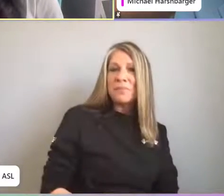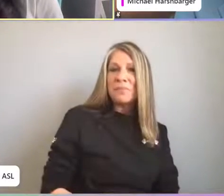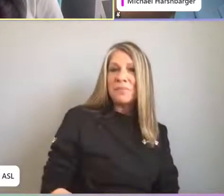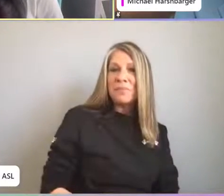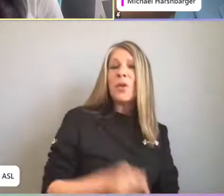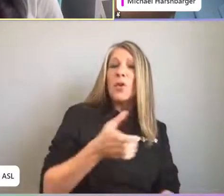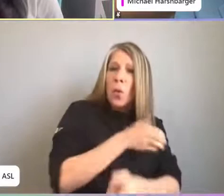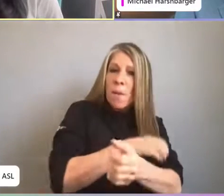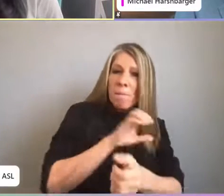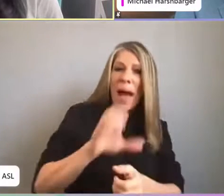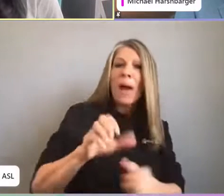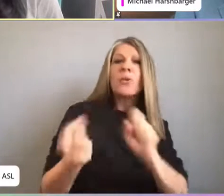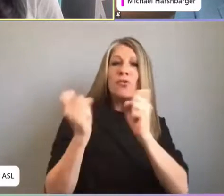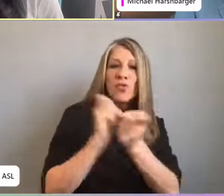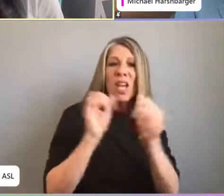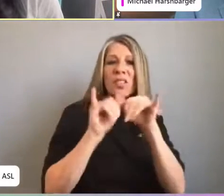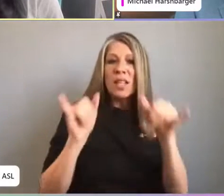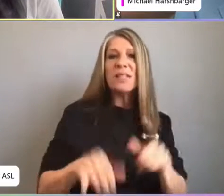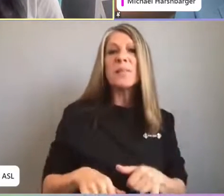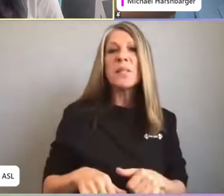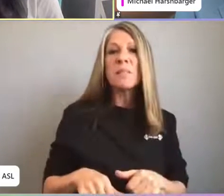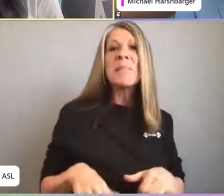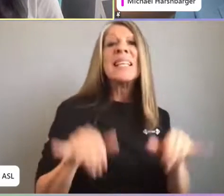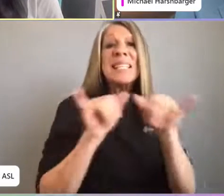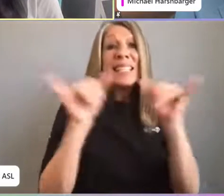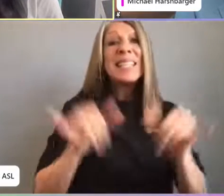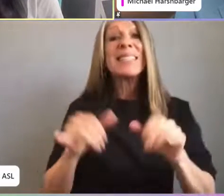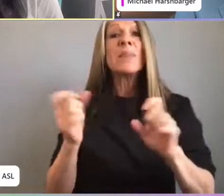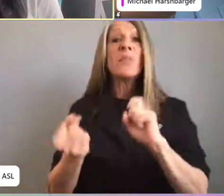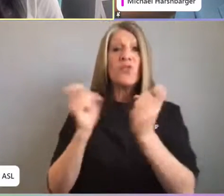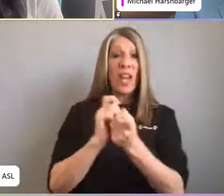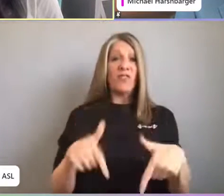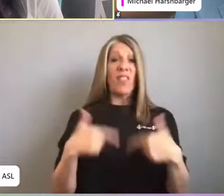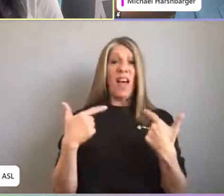empowered to change systems, and systems change lives.